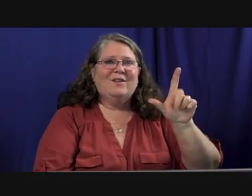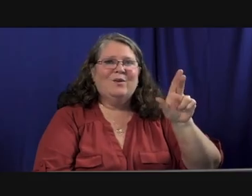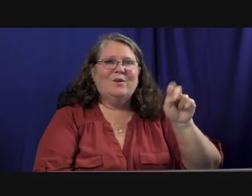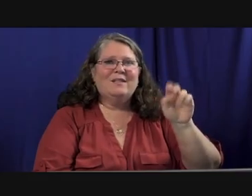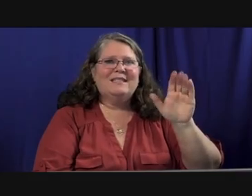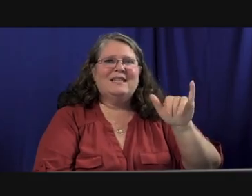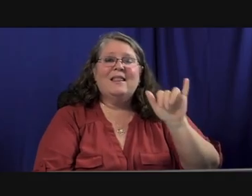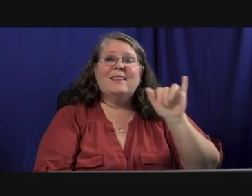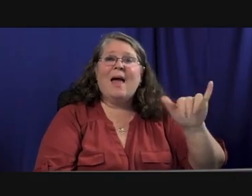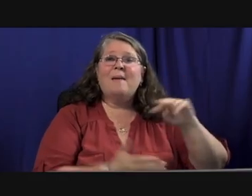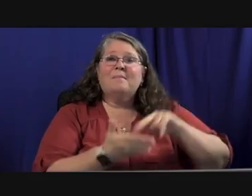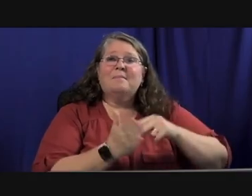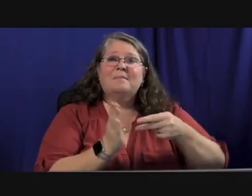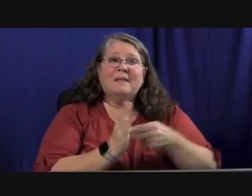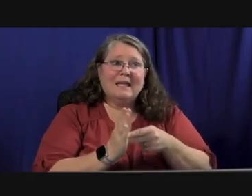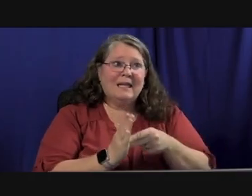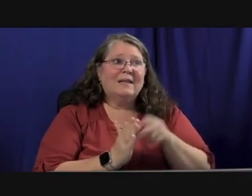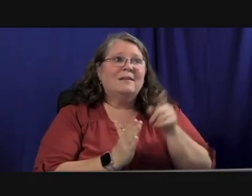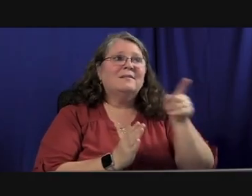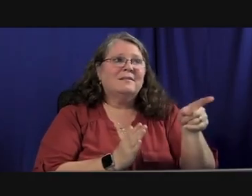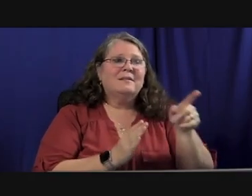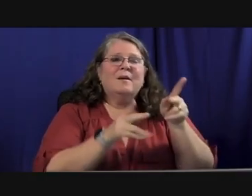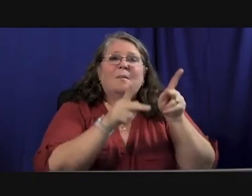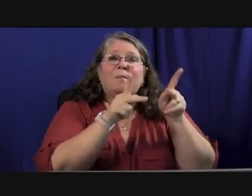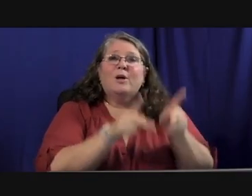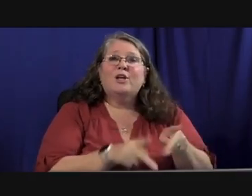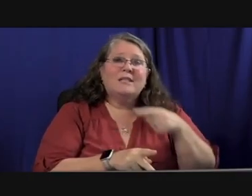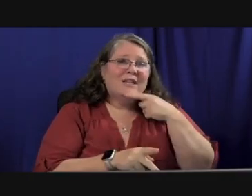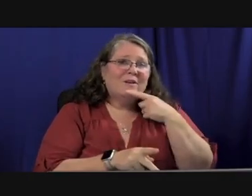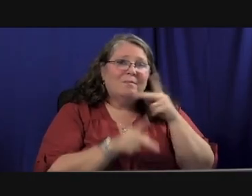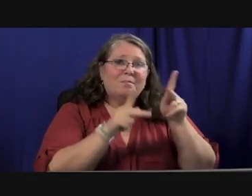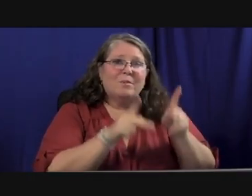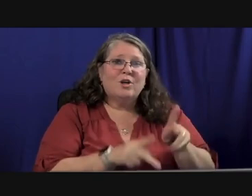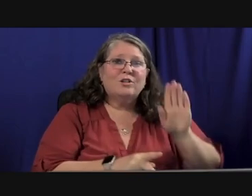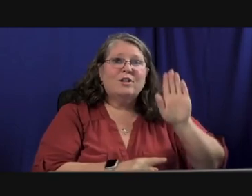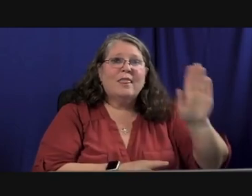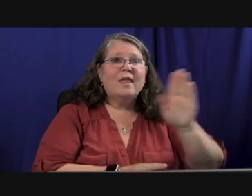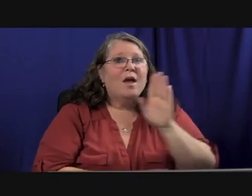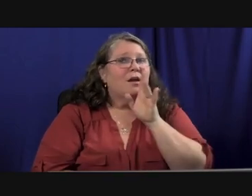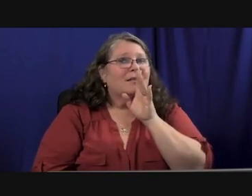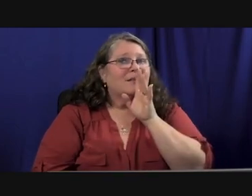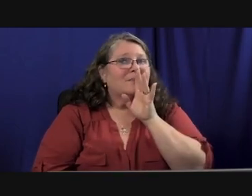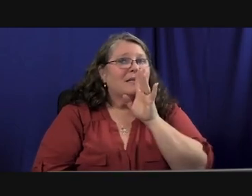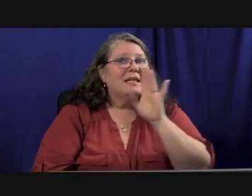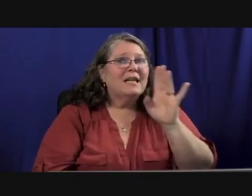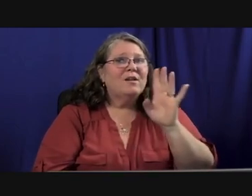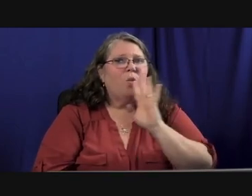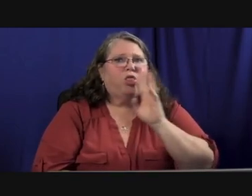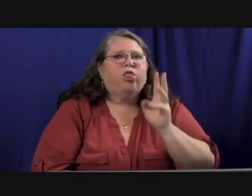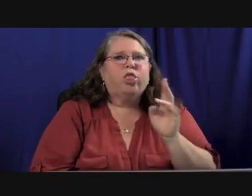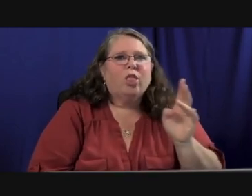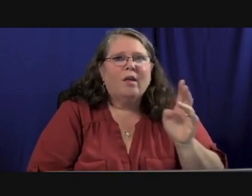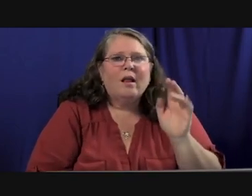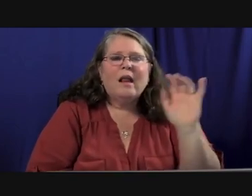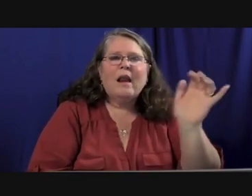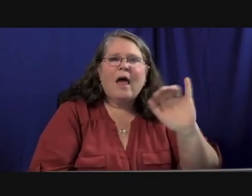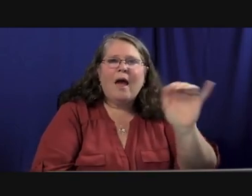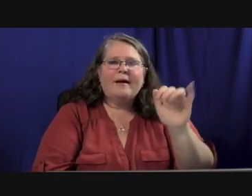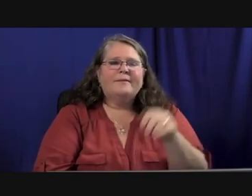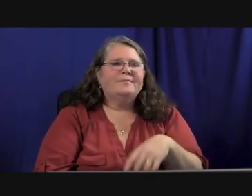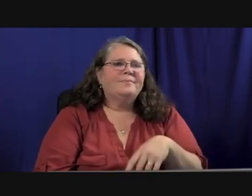DIS fluency. That means a person who is hearing and